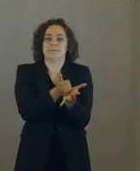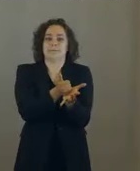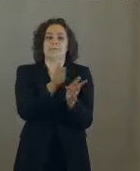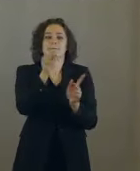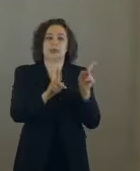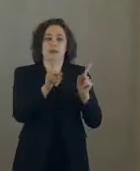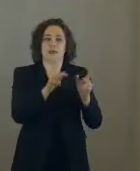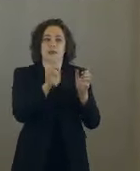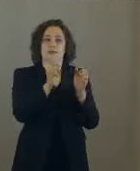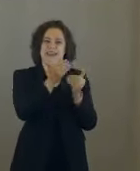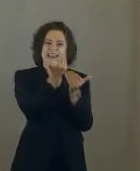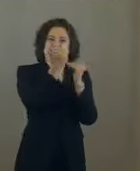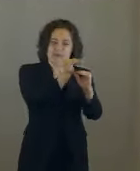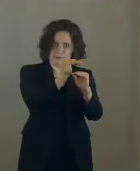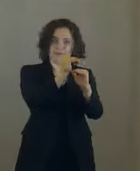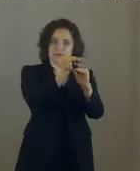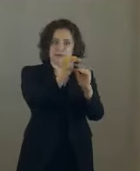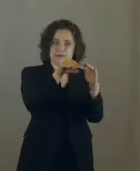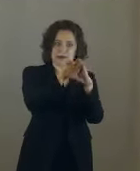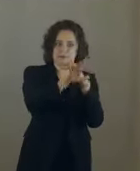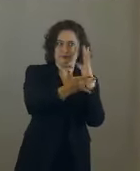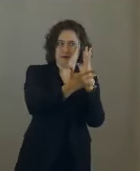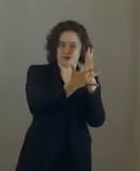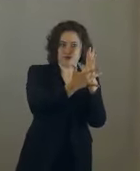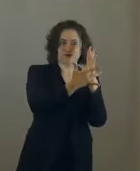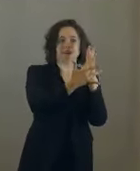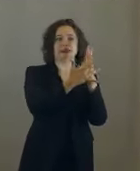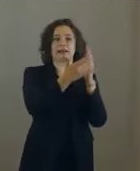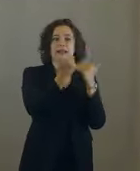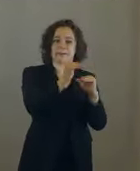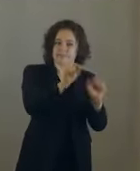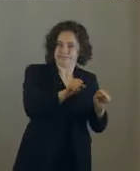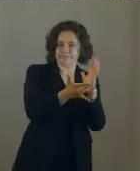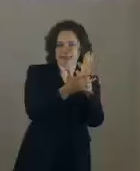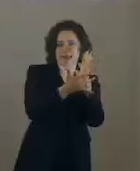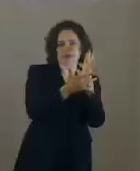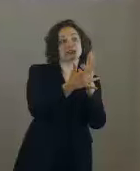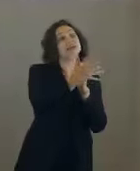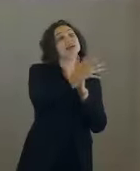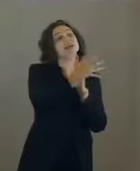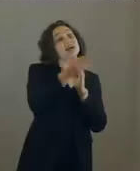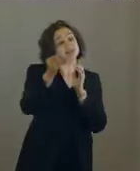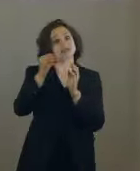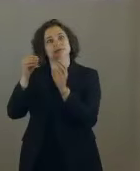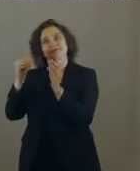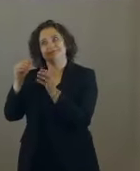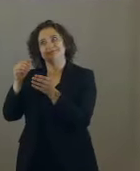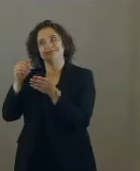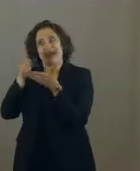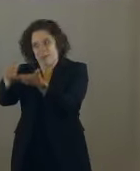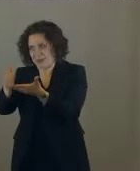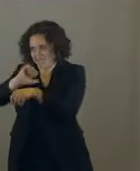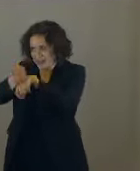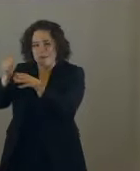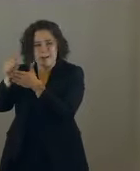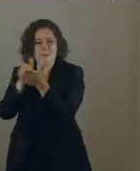up those profiles. So I can't teach patience, right? I've Right. sat with my grandmother and tried to